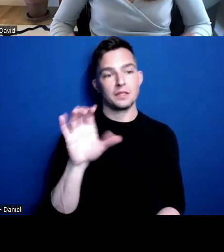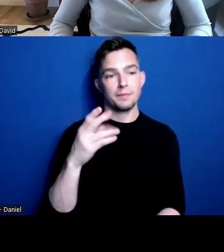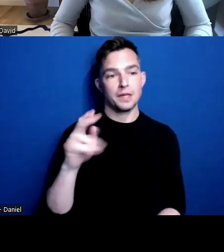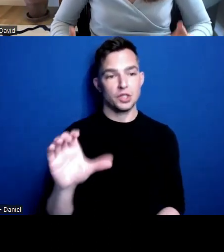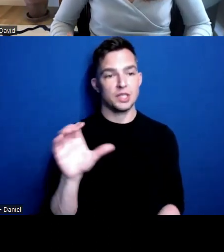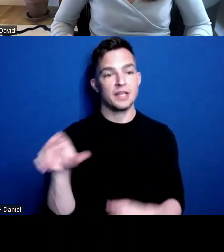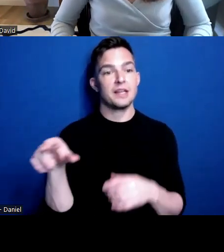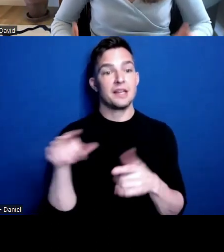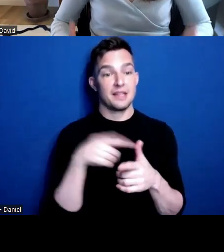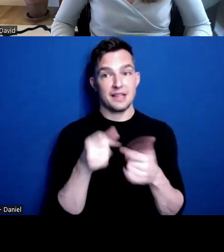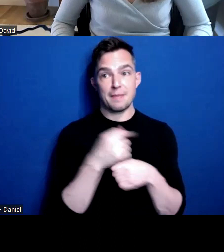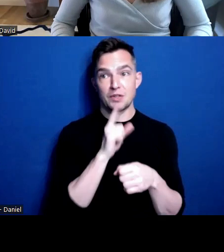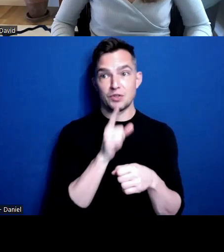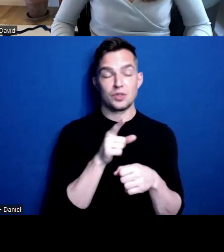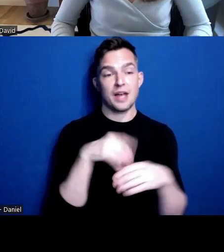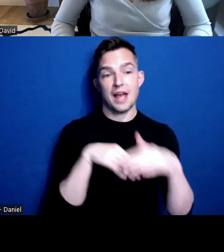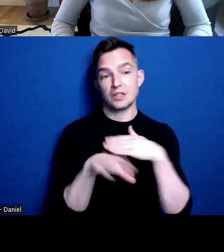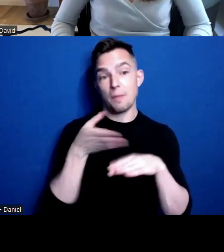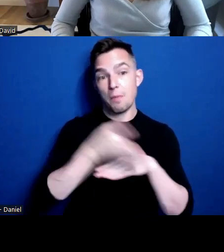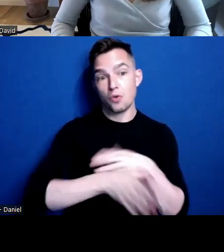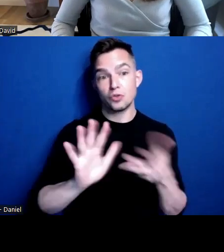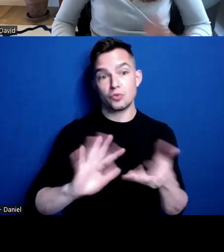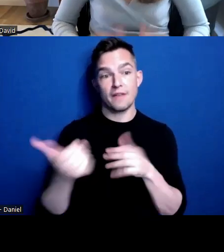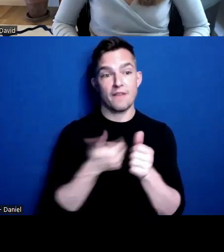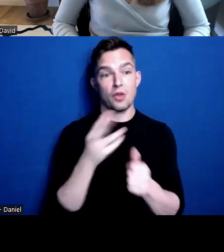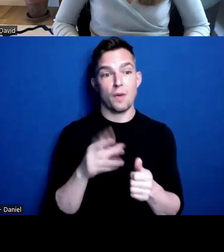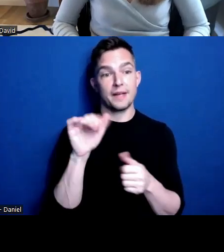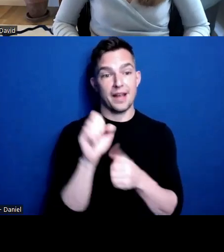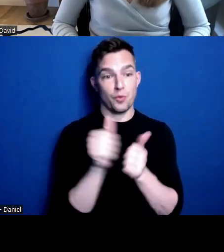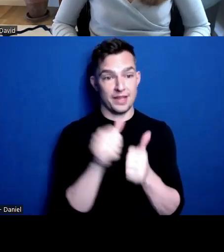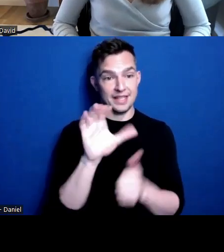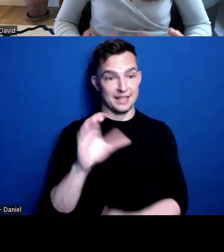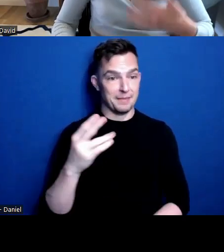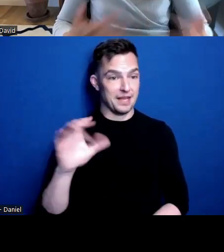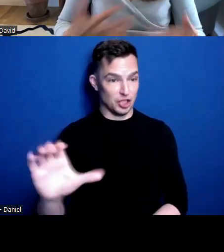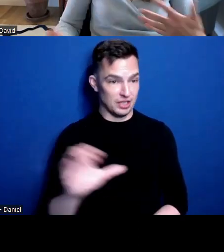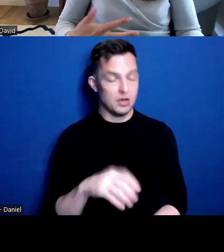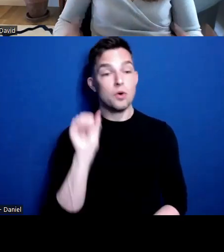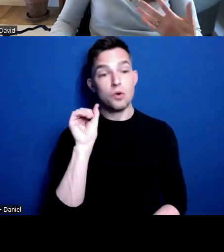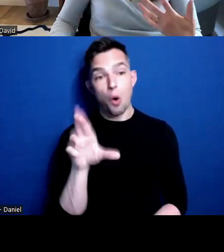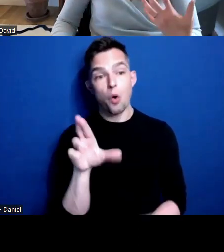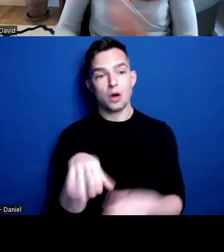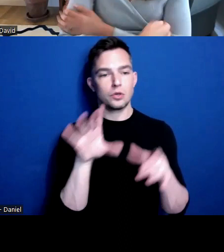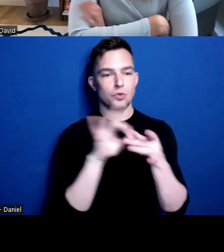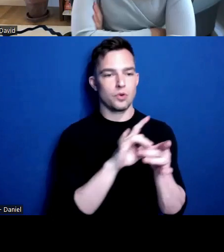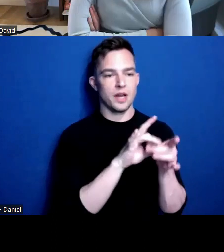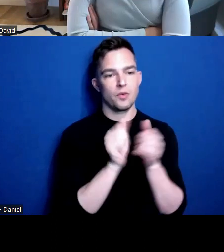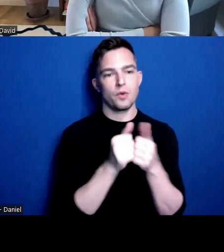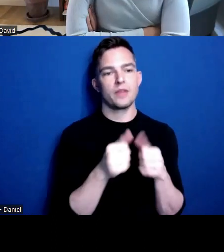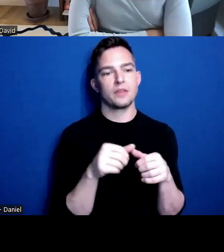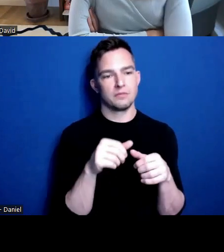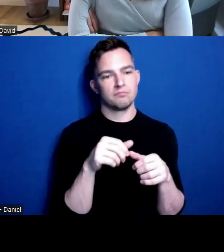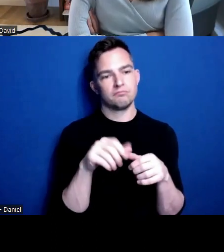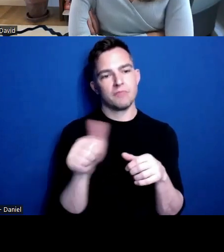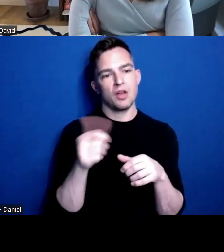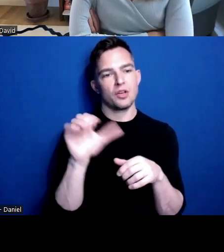CCBHCs would then ensure access to post-crisis follow-up care with the CCBHC, or they could coordinate with callers' other care providers for